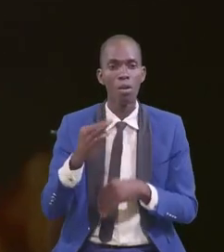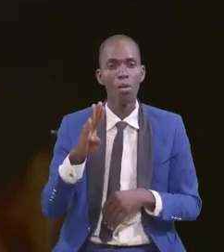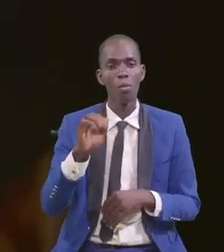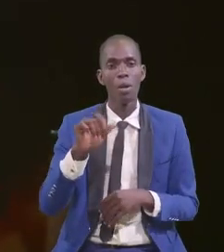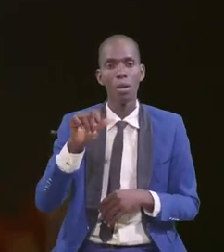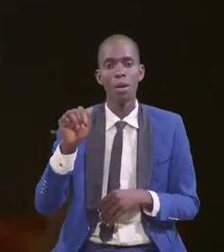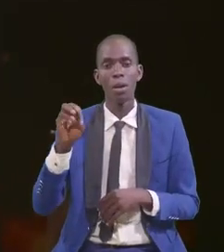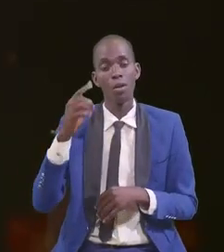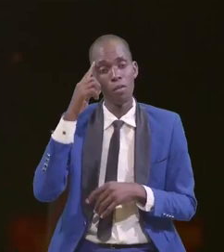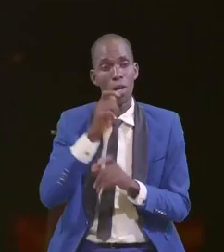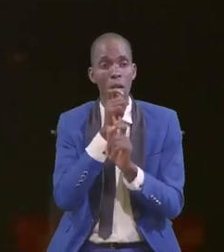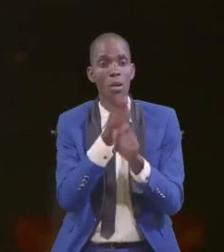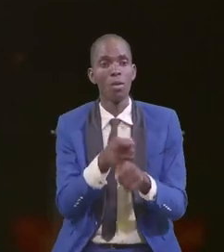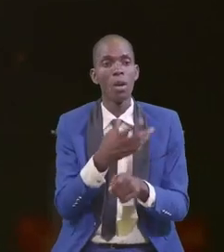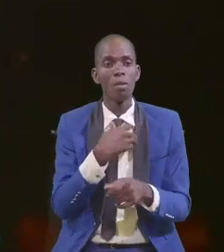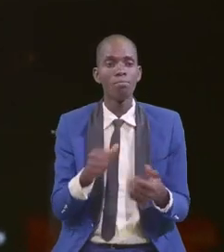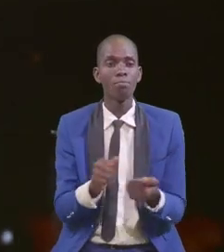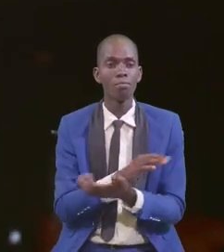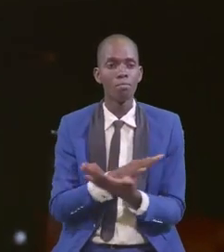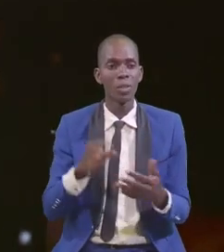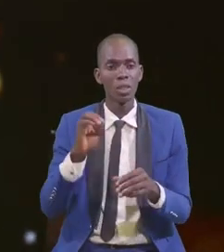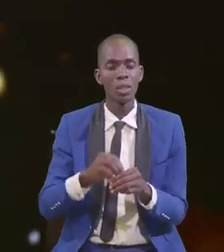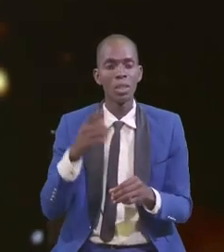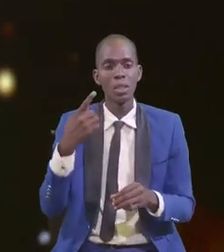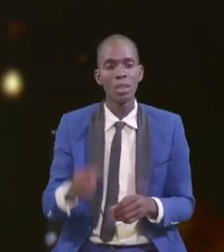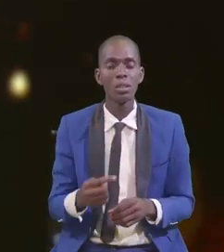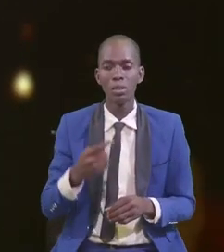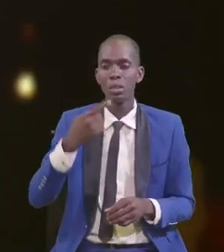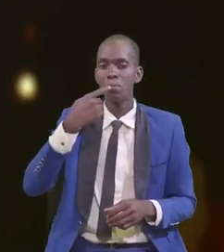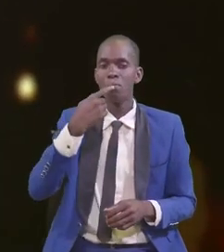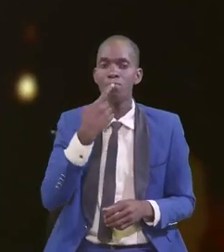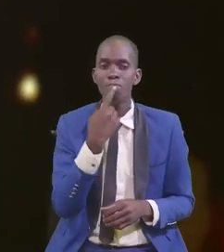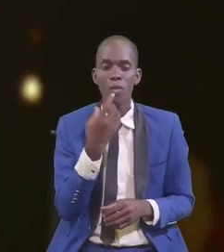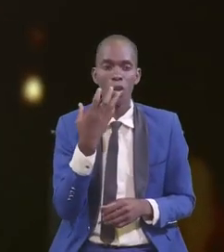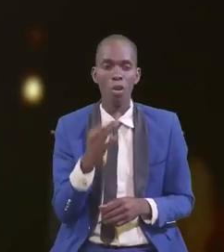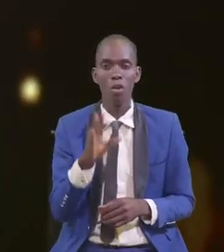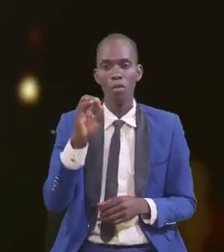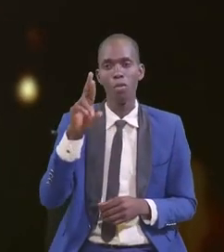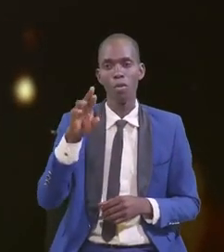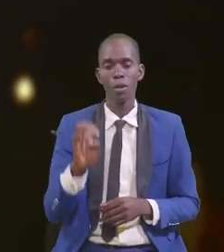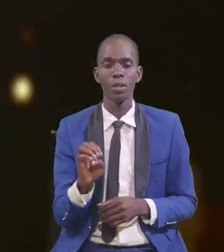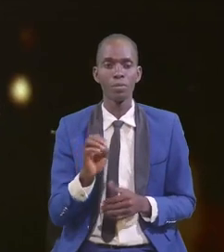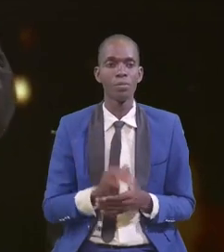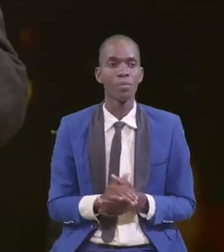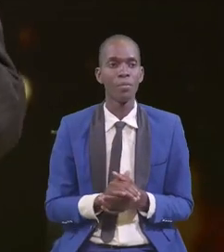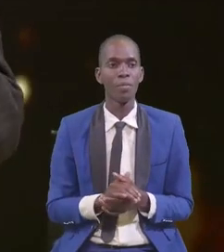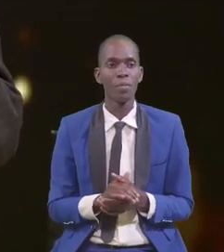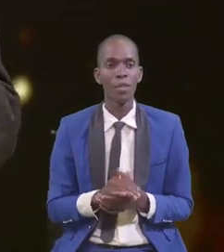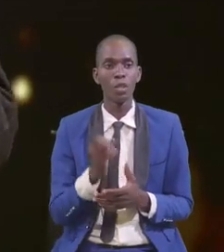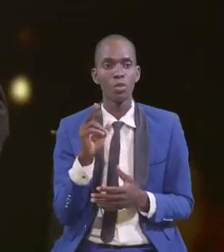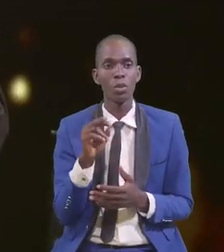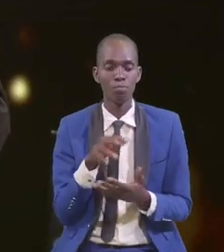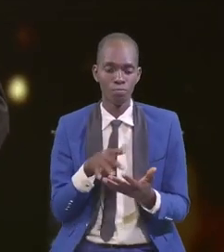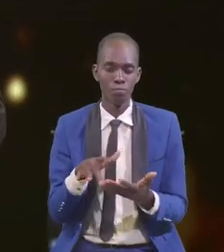word, and perished in the gainsaying of Korah. Look at verse 12.